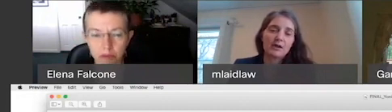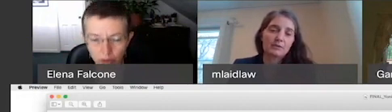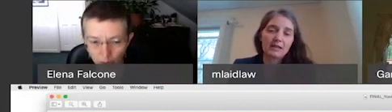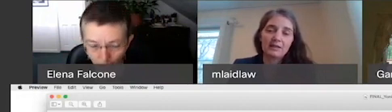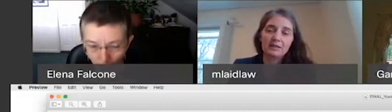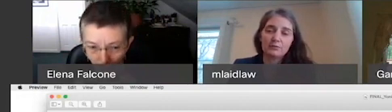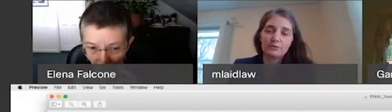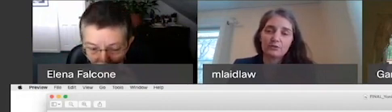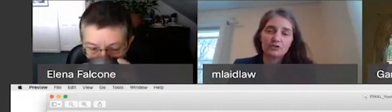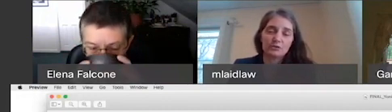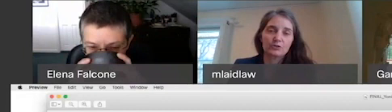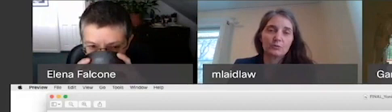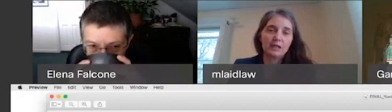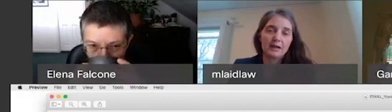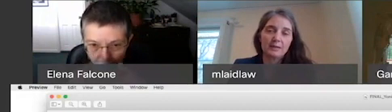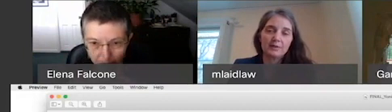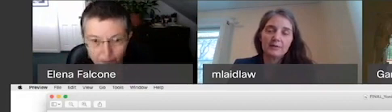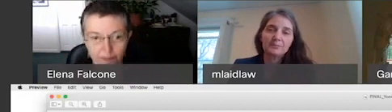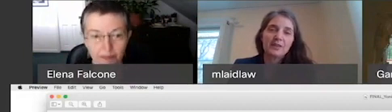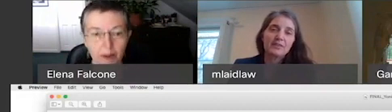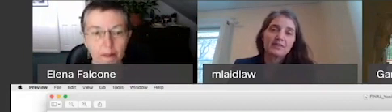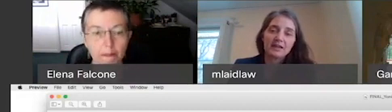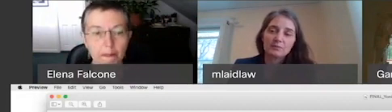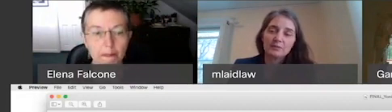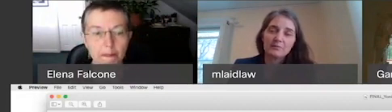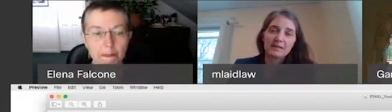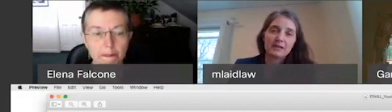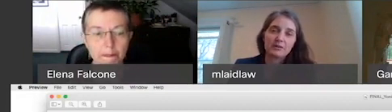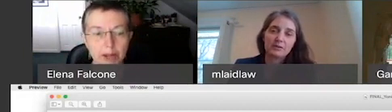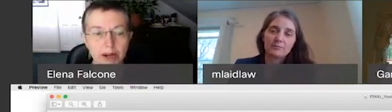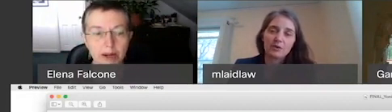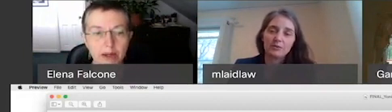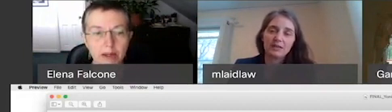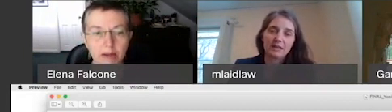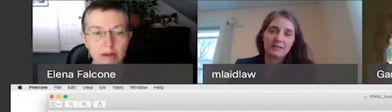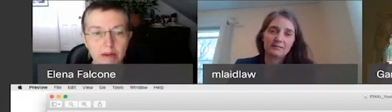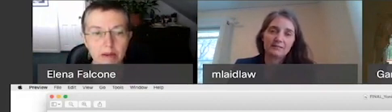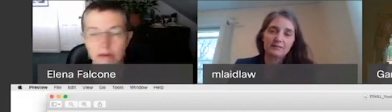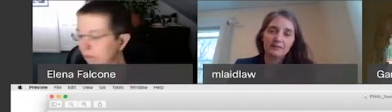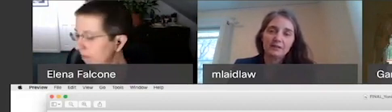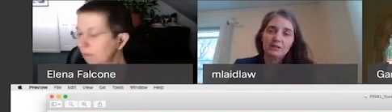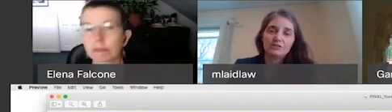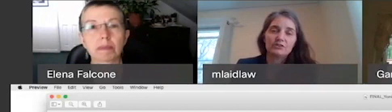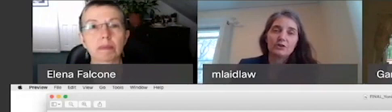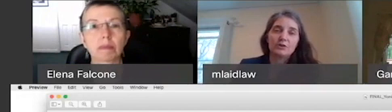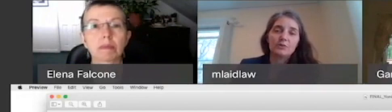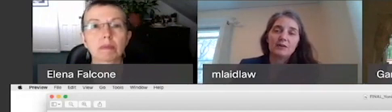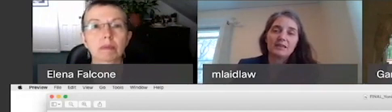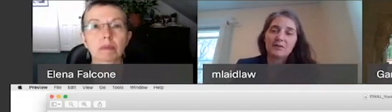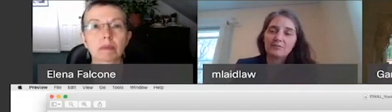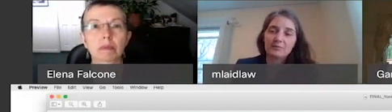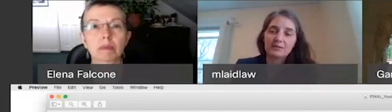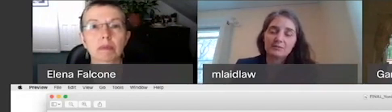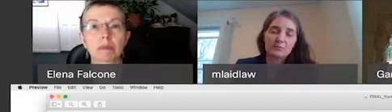proper candidate for the short-term rehab, that's when the Medicare component ends. So many